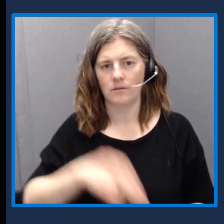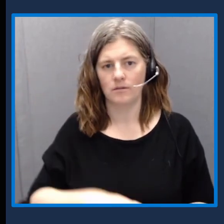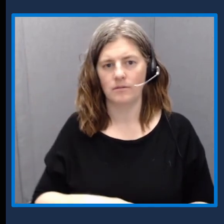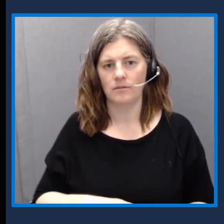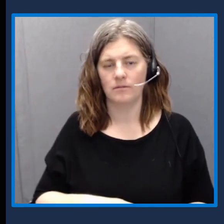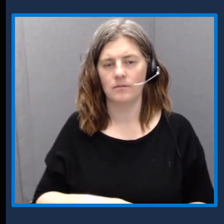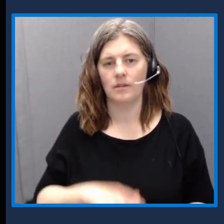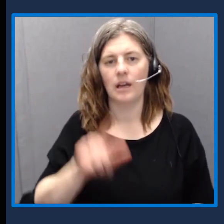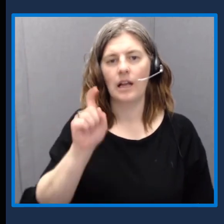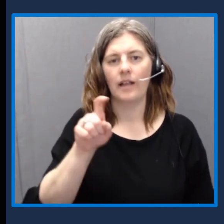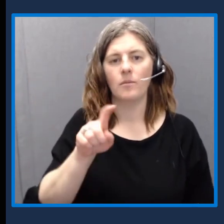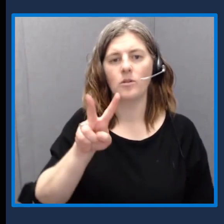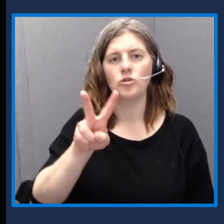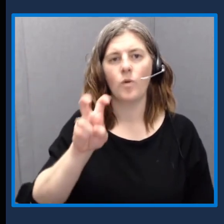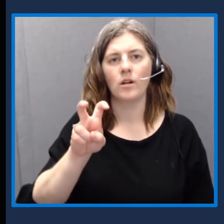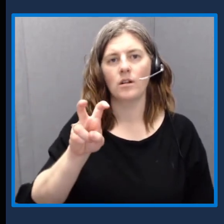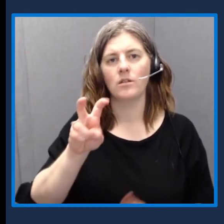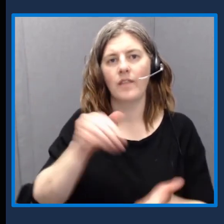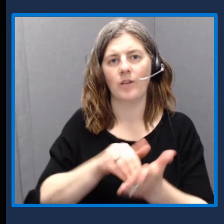Clickable